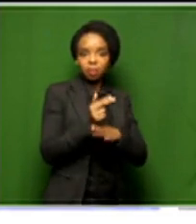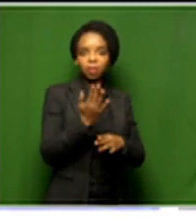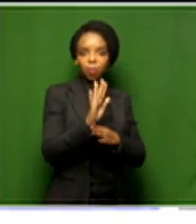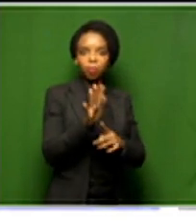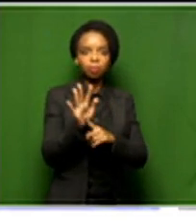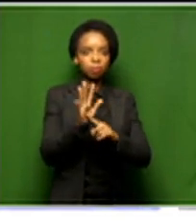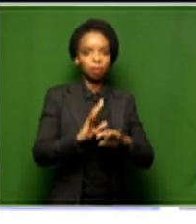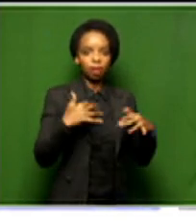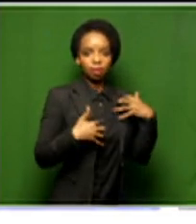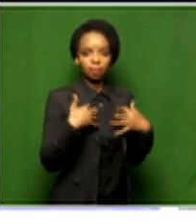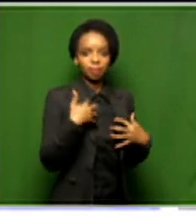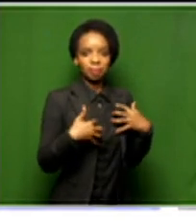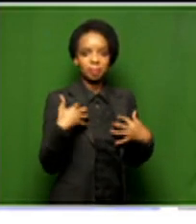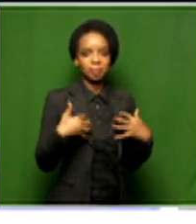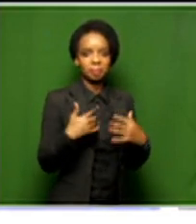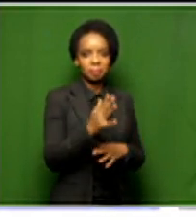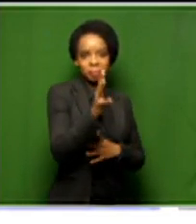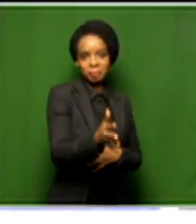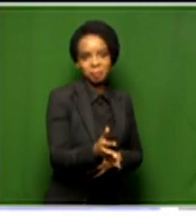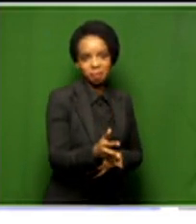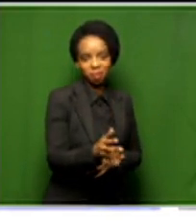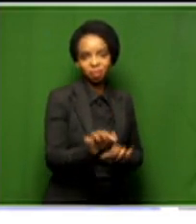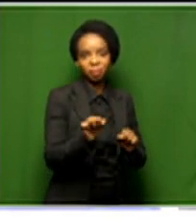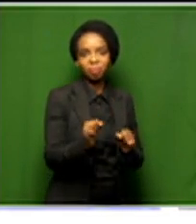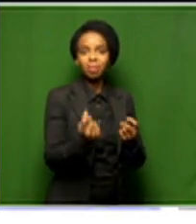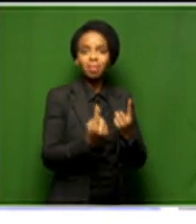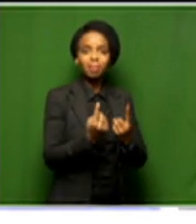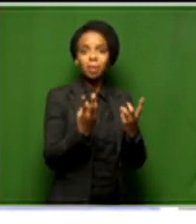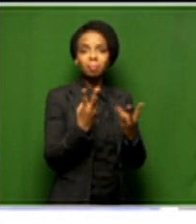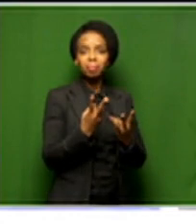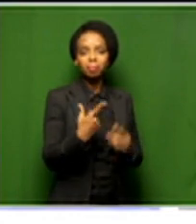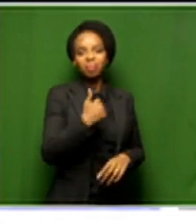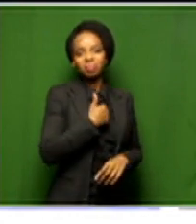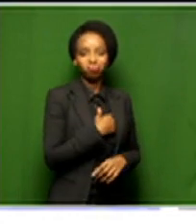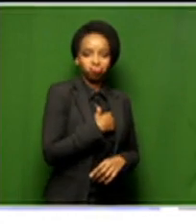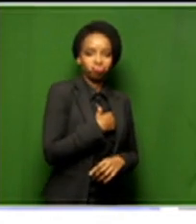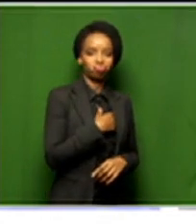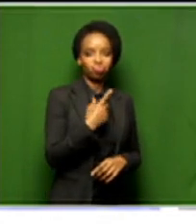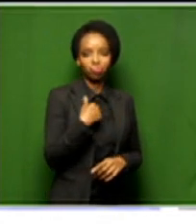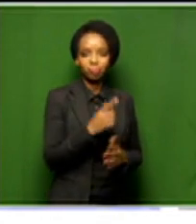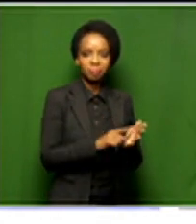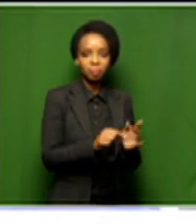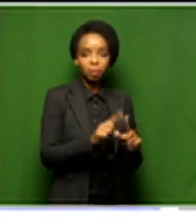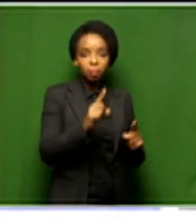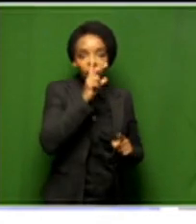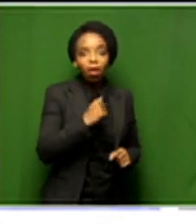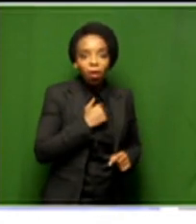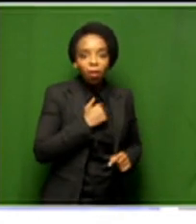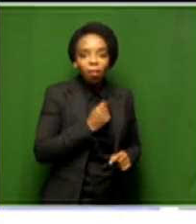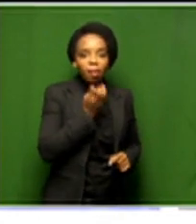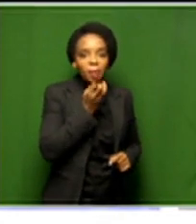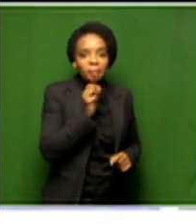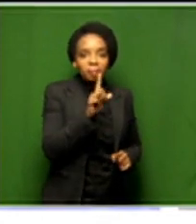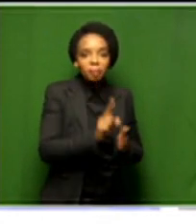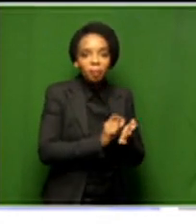excitement. Even those perhaps who are not keen on voting today, seeing former president out there voting, someone that